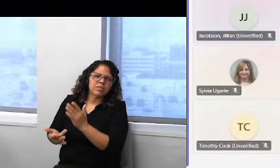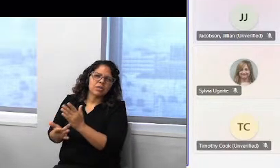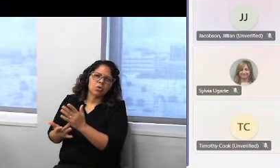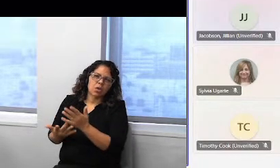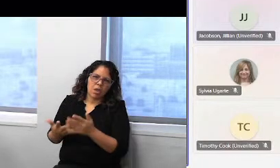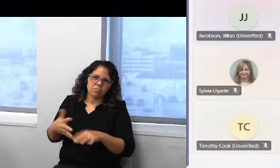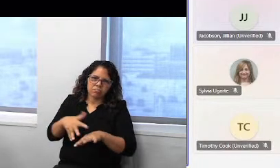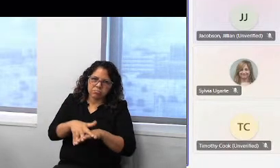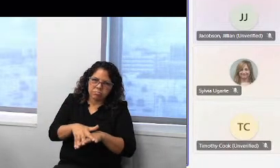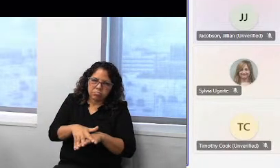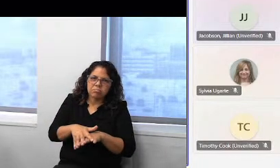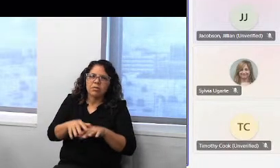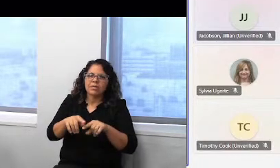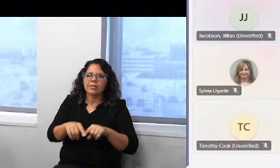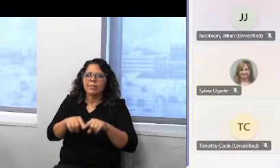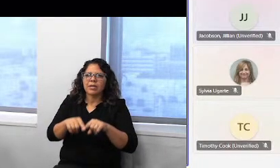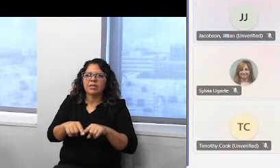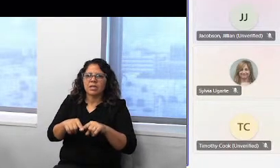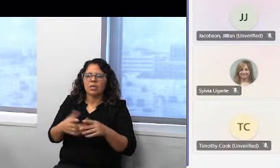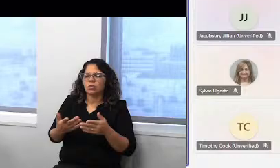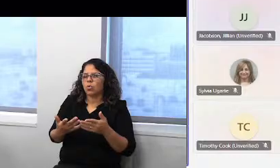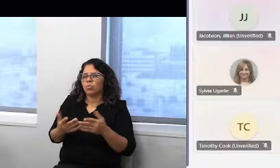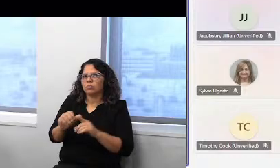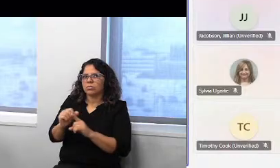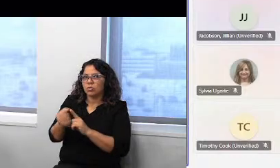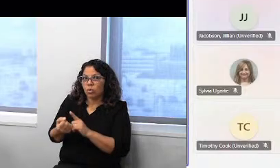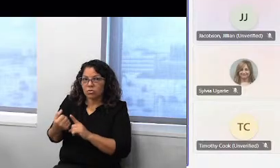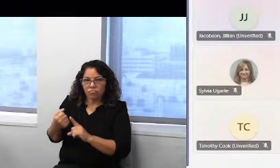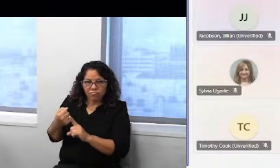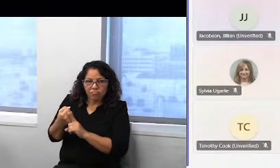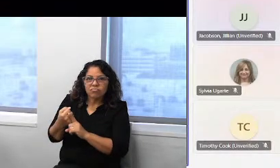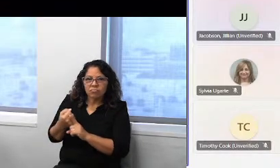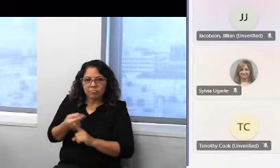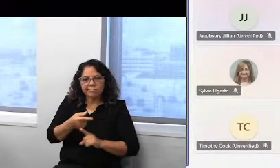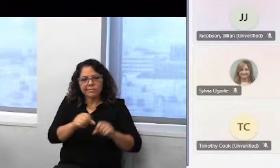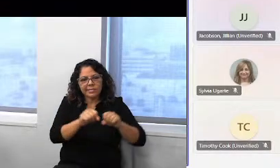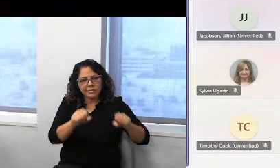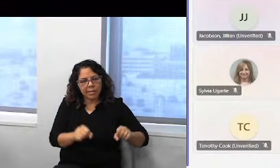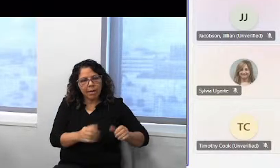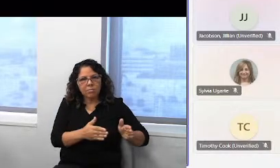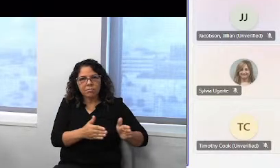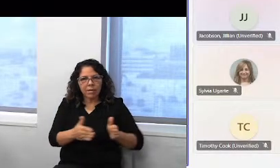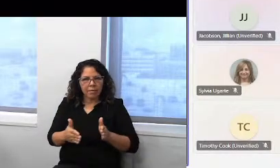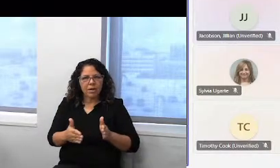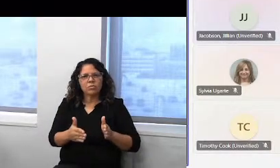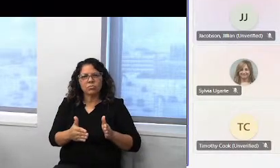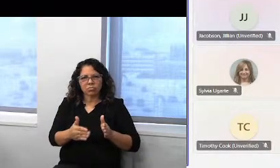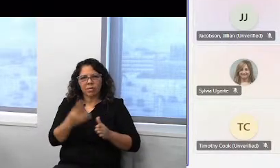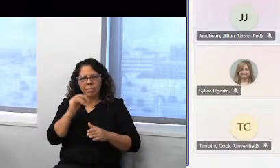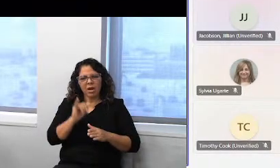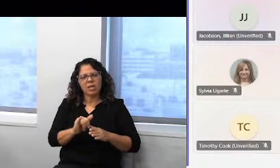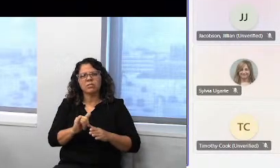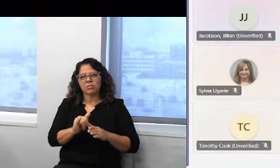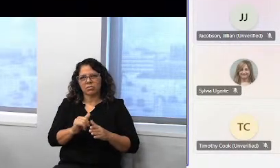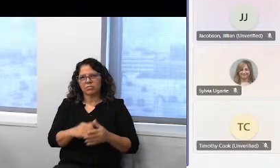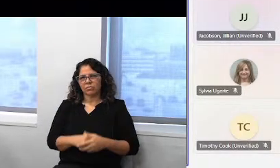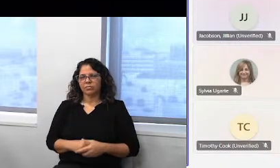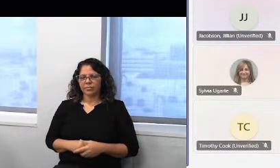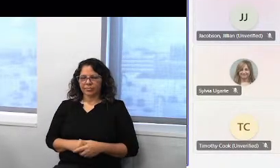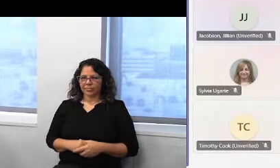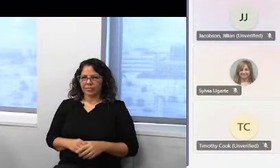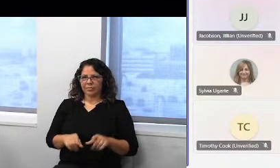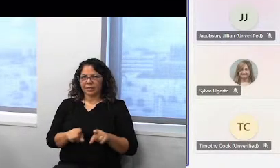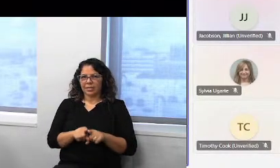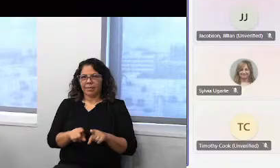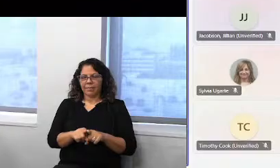system for that integration. The same with SCADA systems. These systems that they get interconnected to our facilities, they need to be added to our